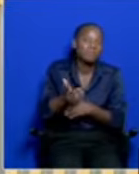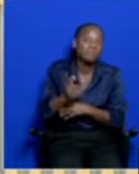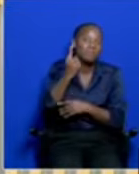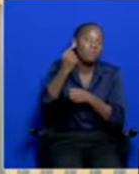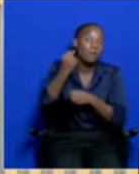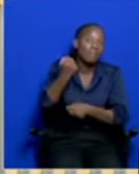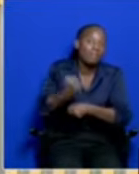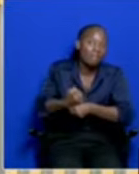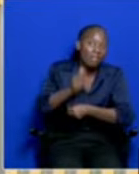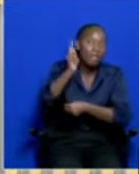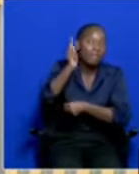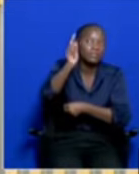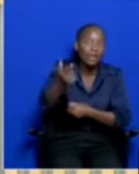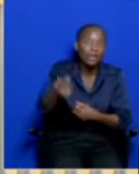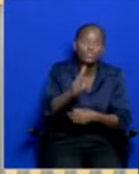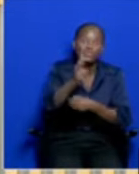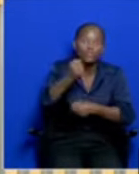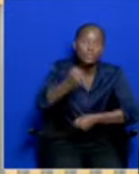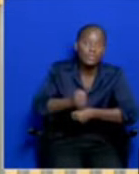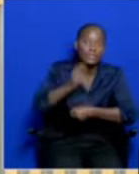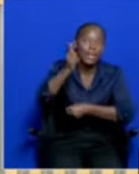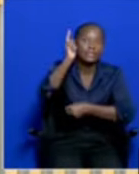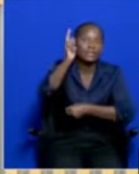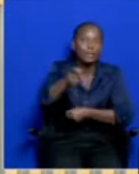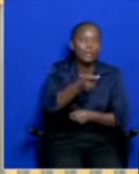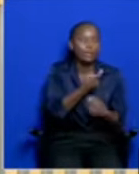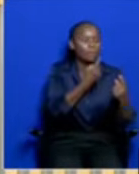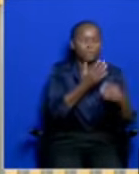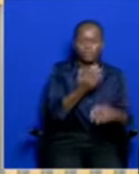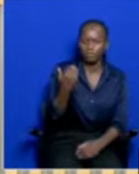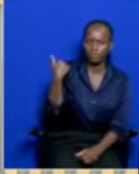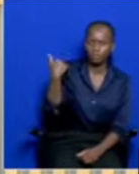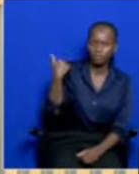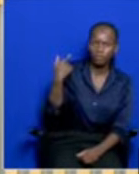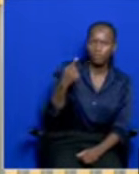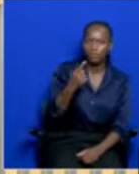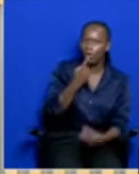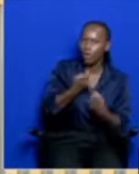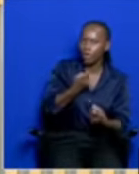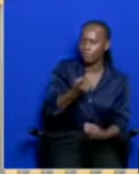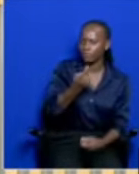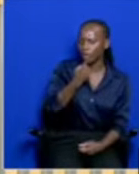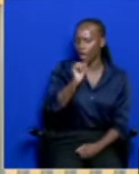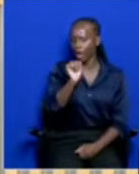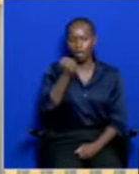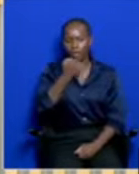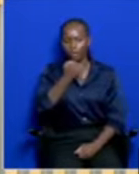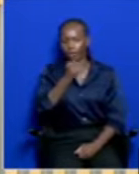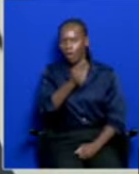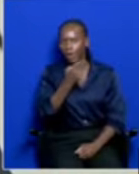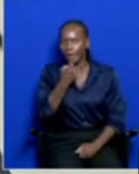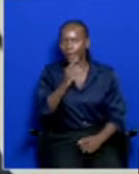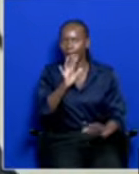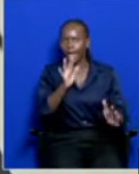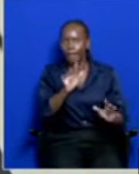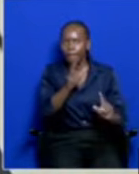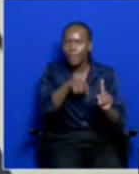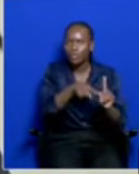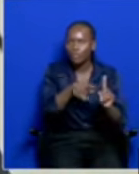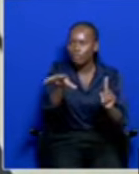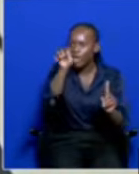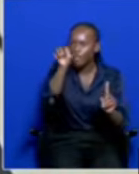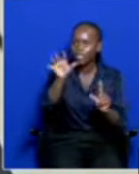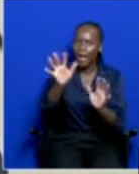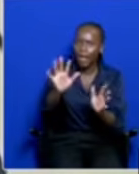complains, we still have the register to say OB entry of that release